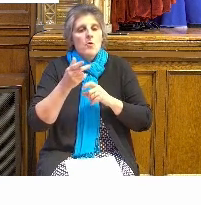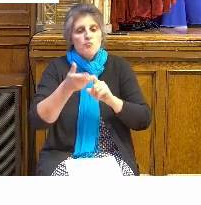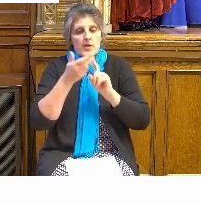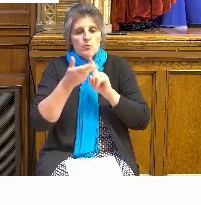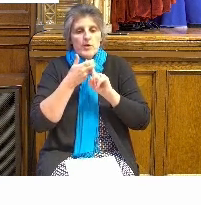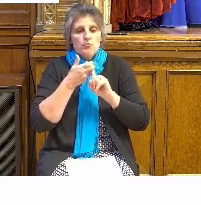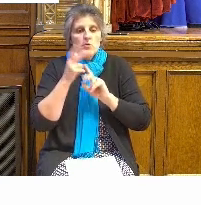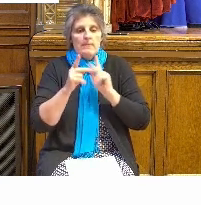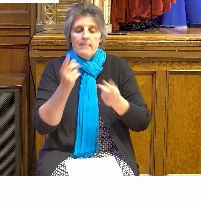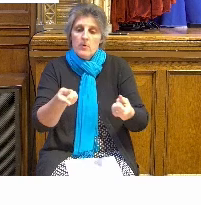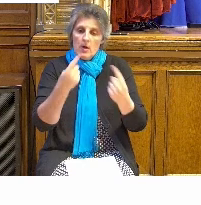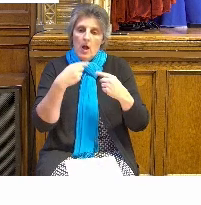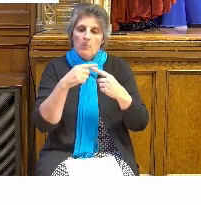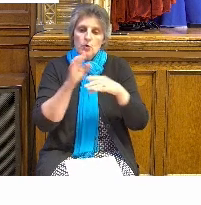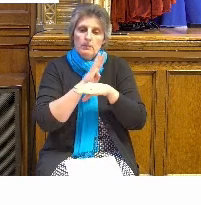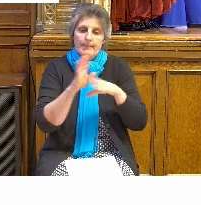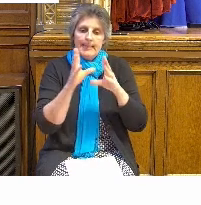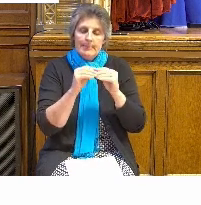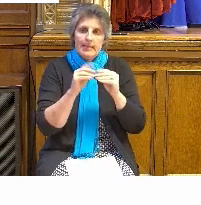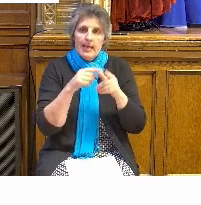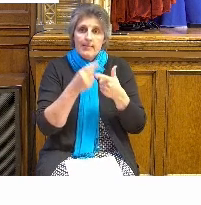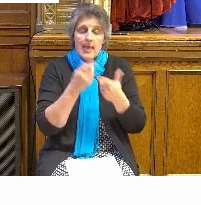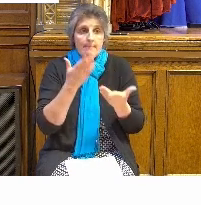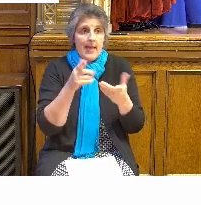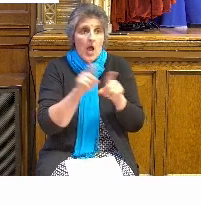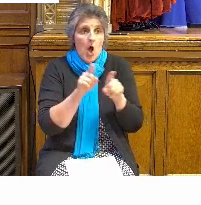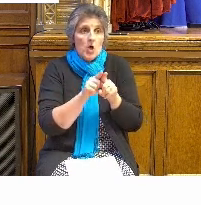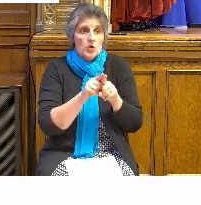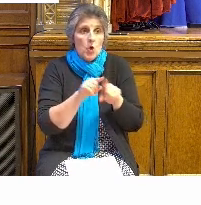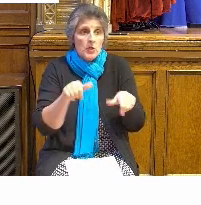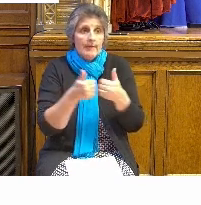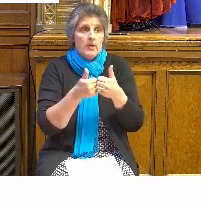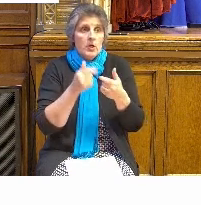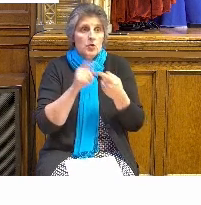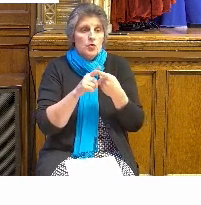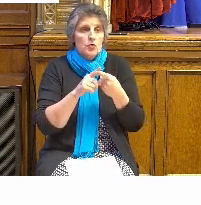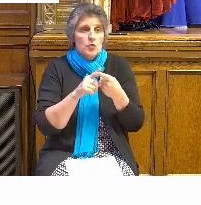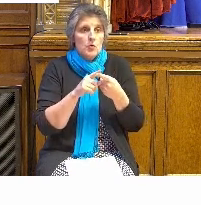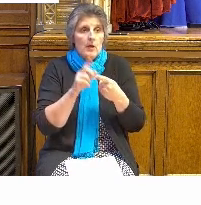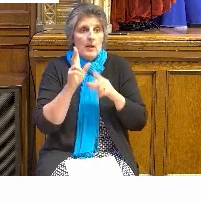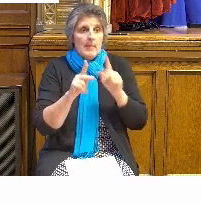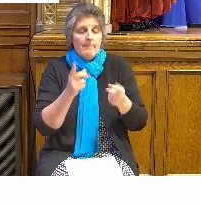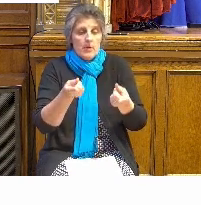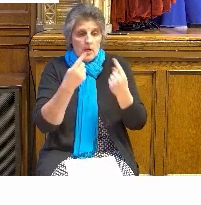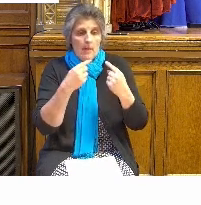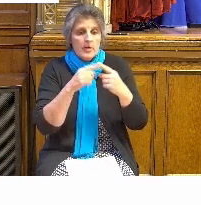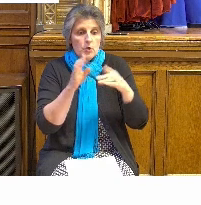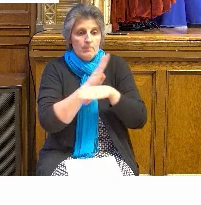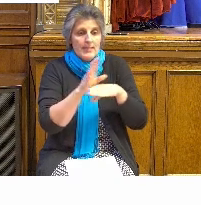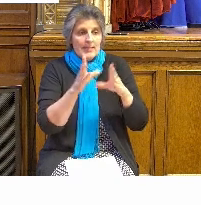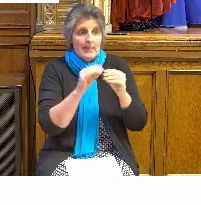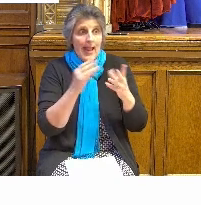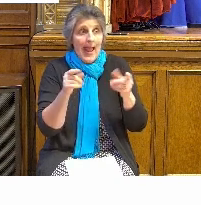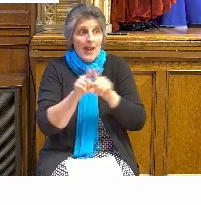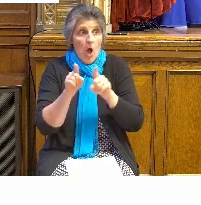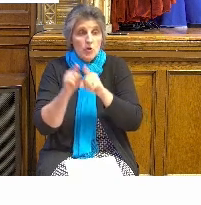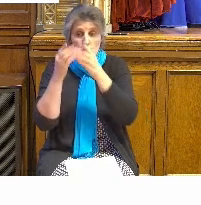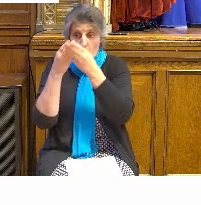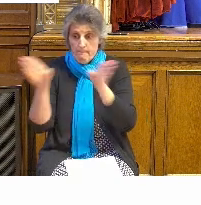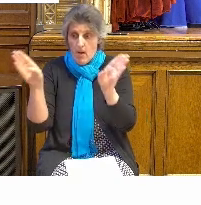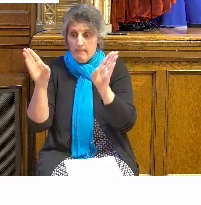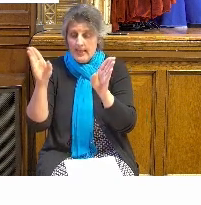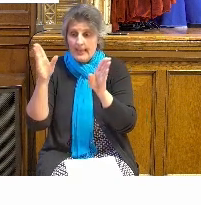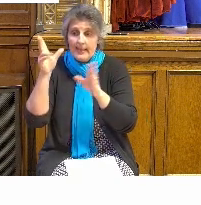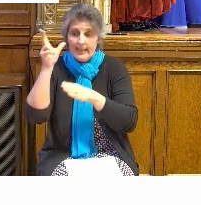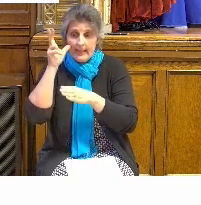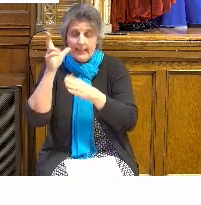meetings, then you may also have difficulty getting people to business meetings and public hearing meetings. And